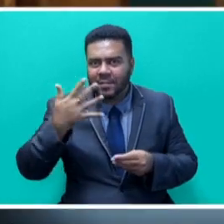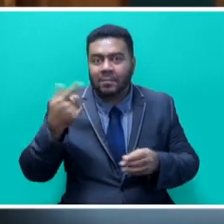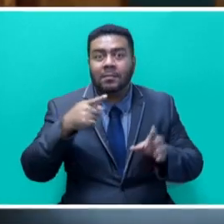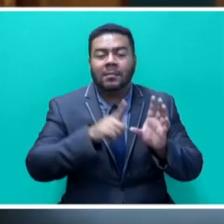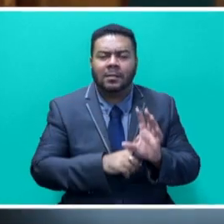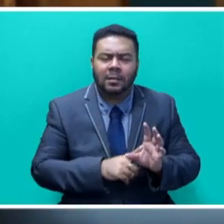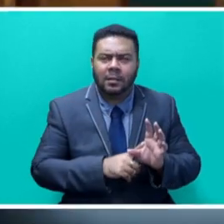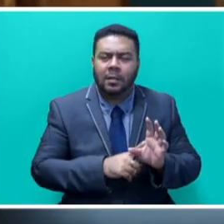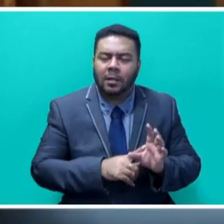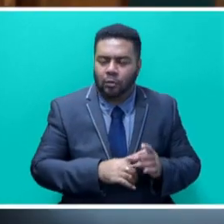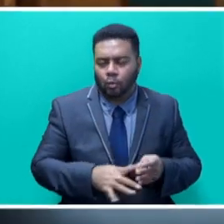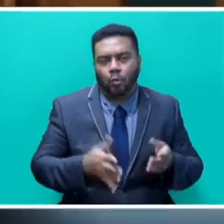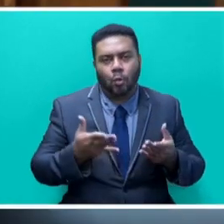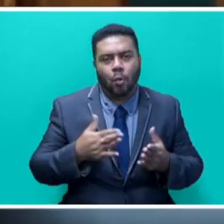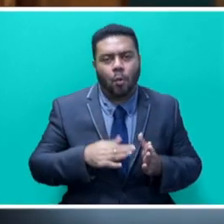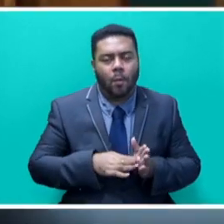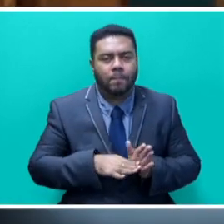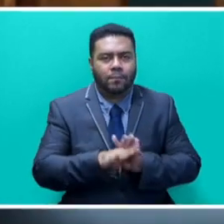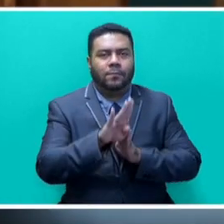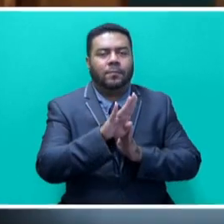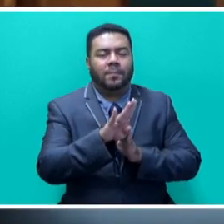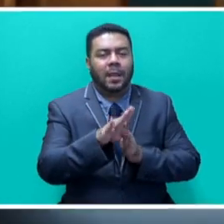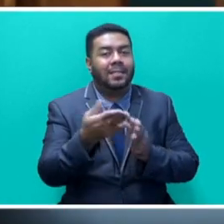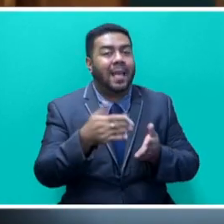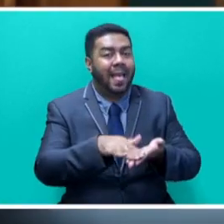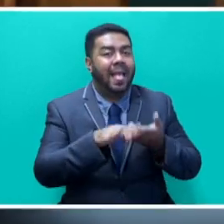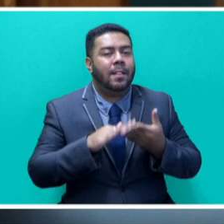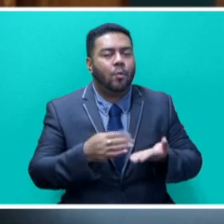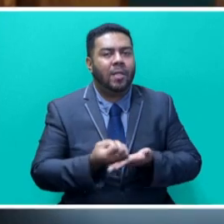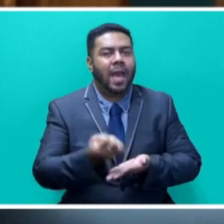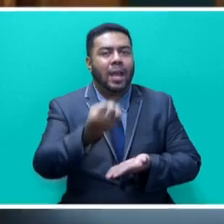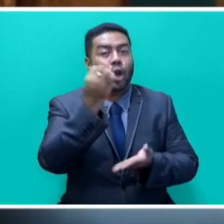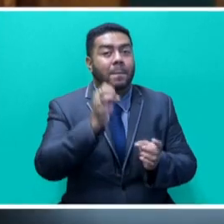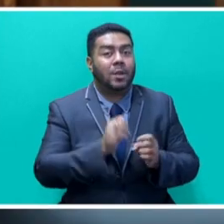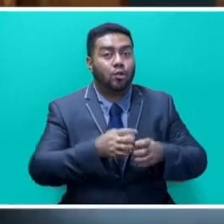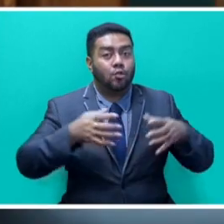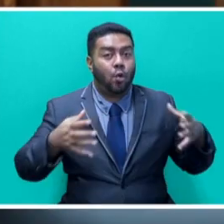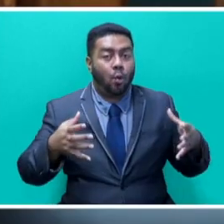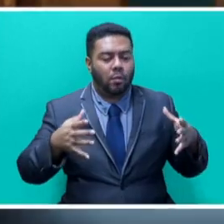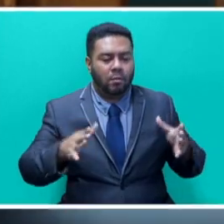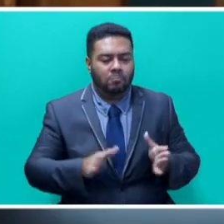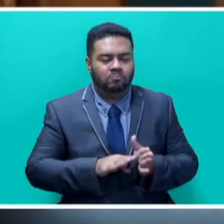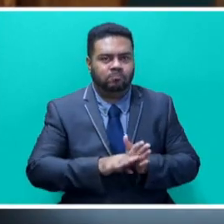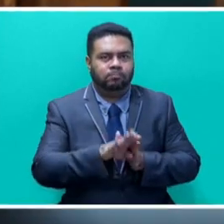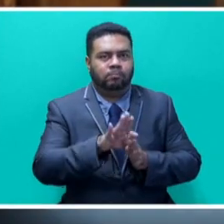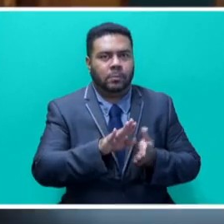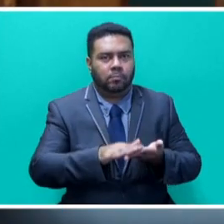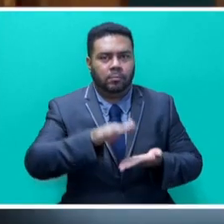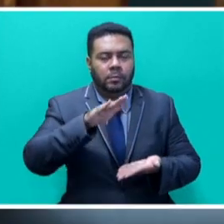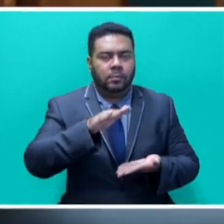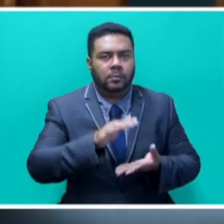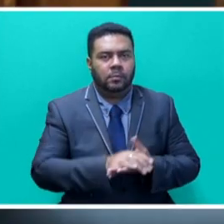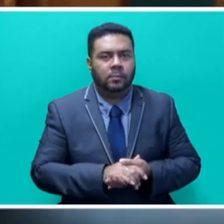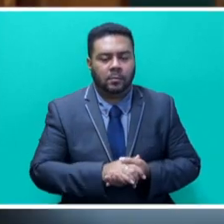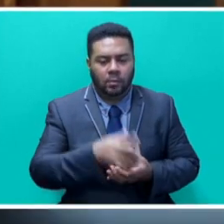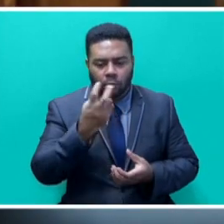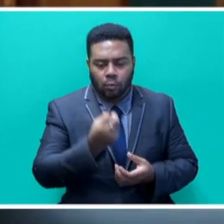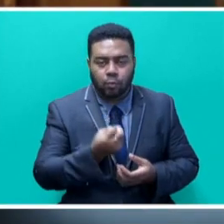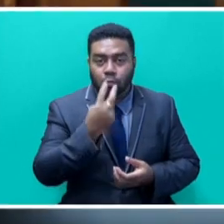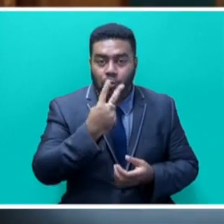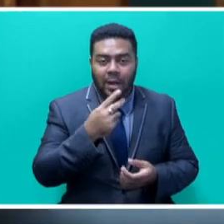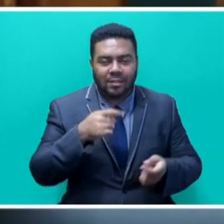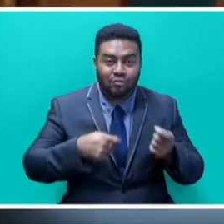and biodiversity, and help with the economic growth through carbon trade and conventional means. It is